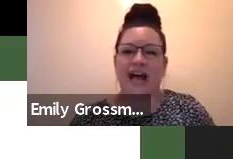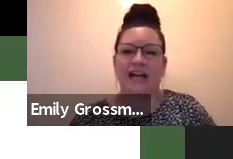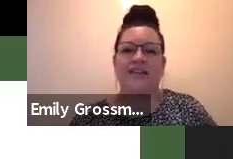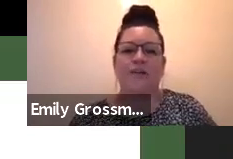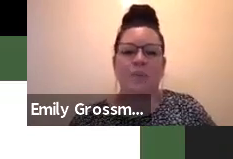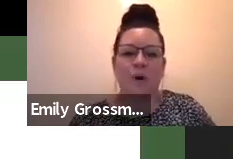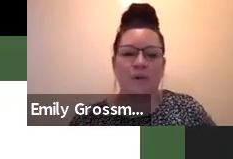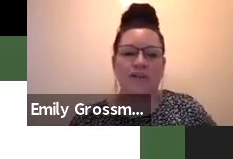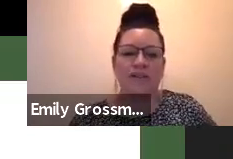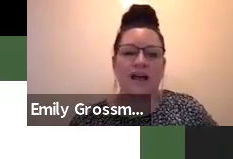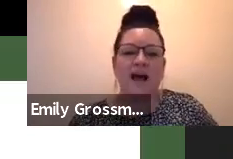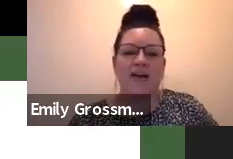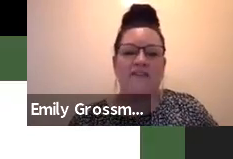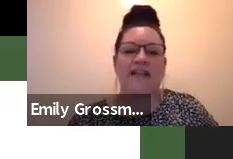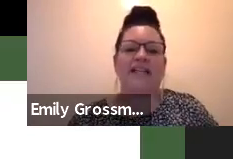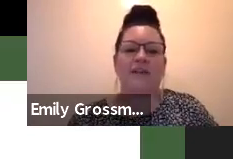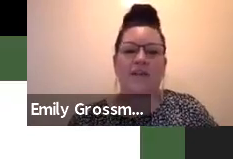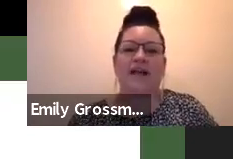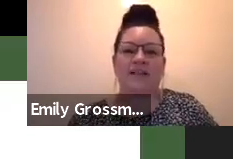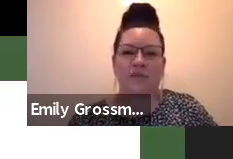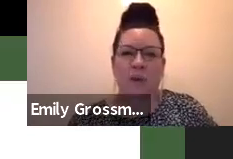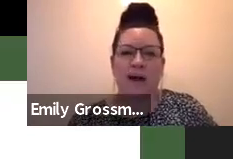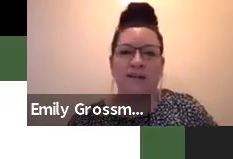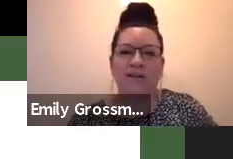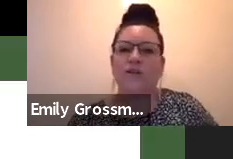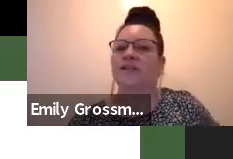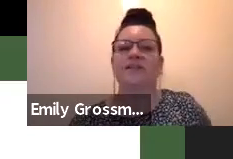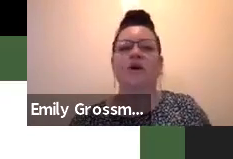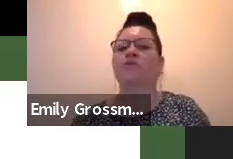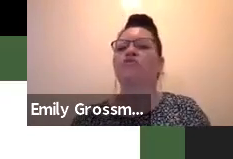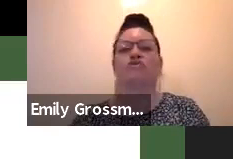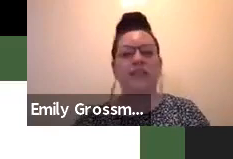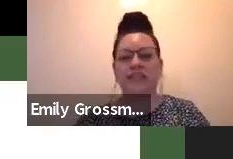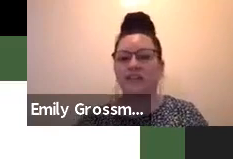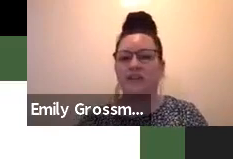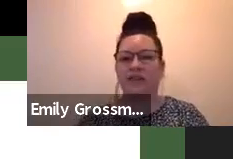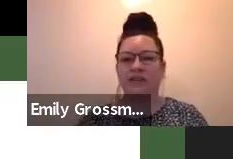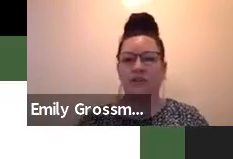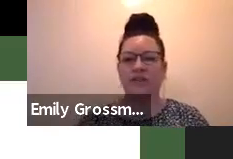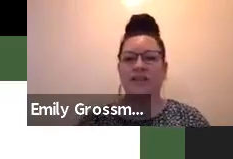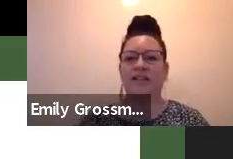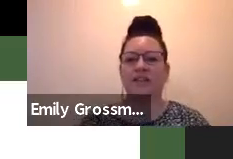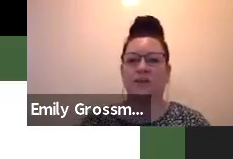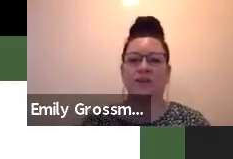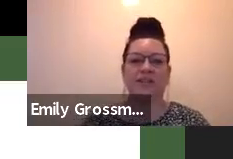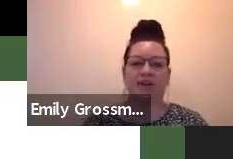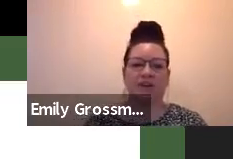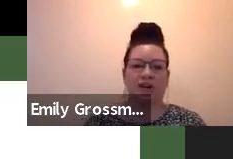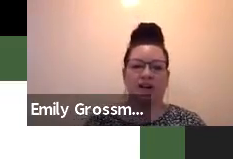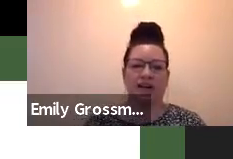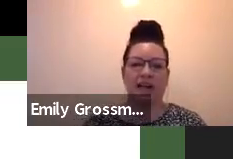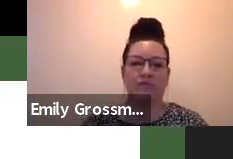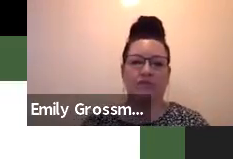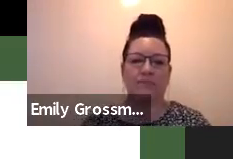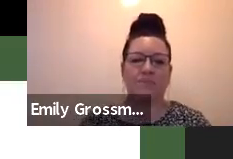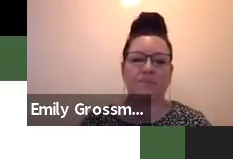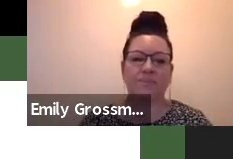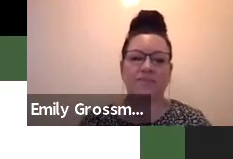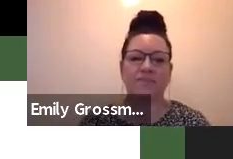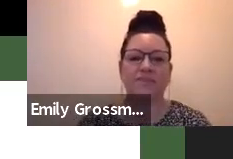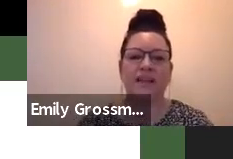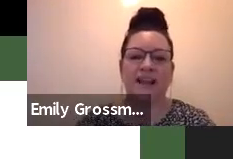in the chat, in the post-event email as well. So this is a really great resource, and that's where the diary card came